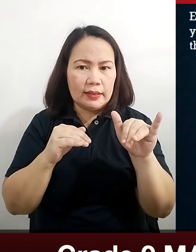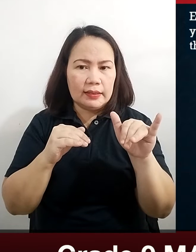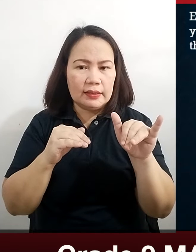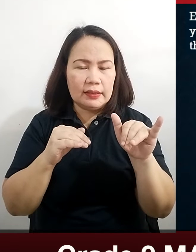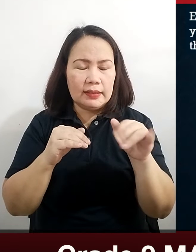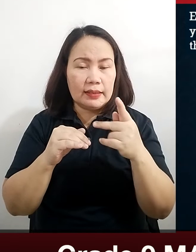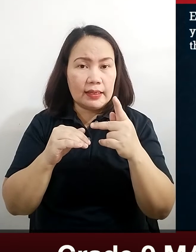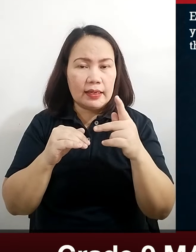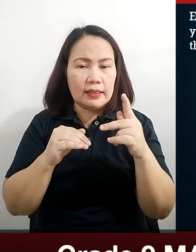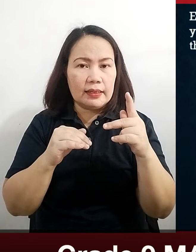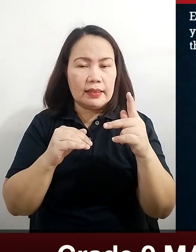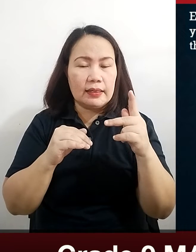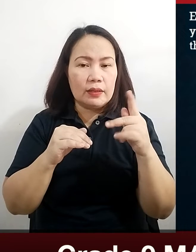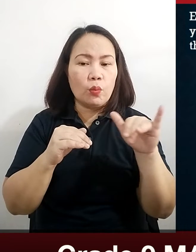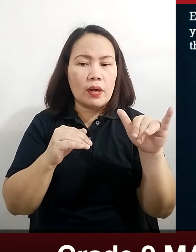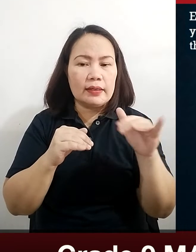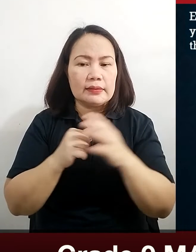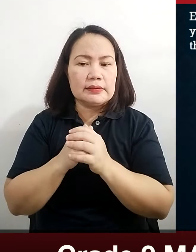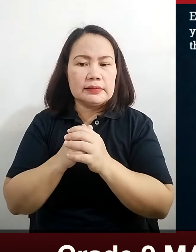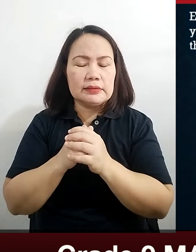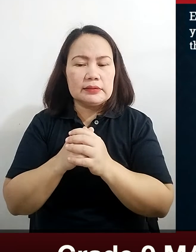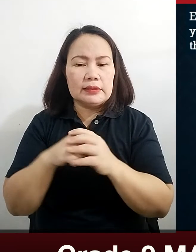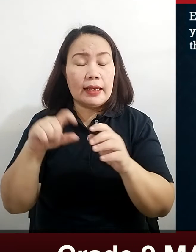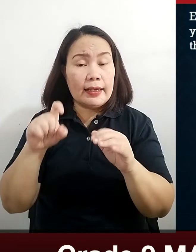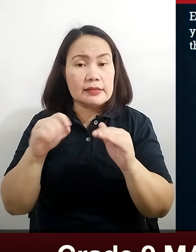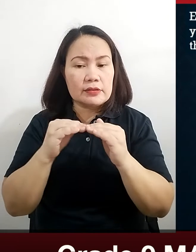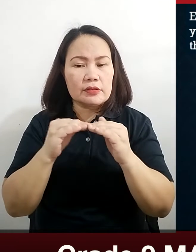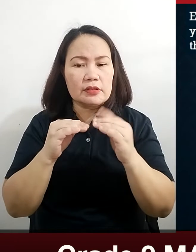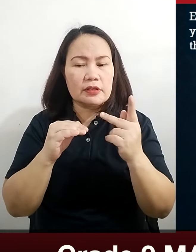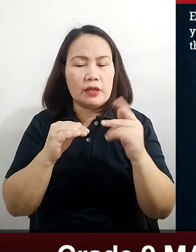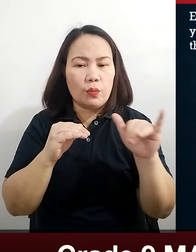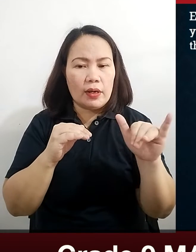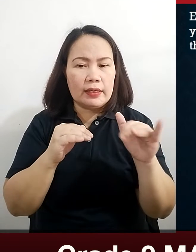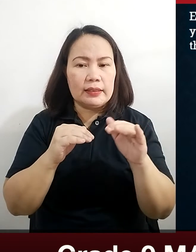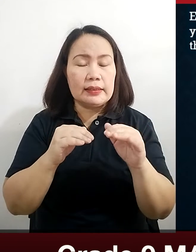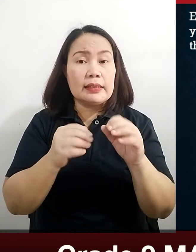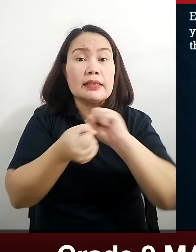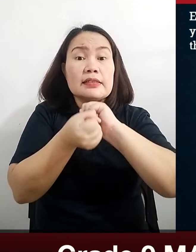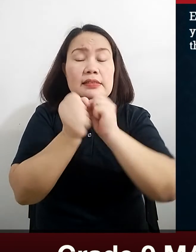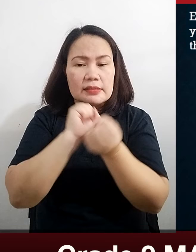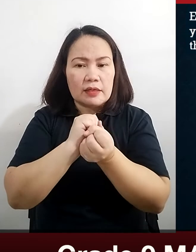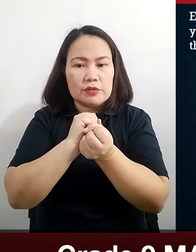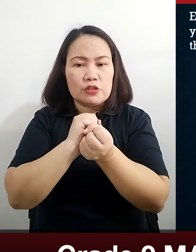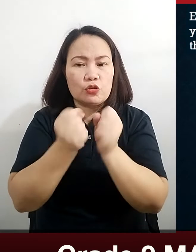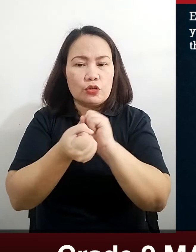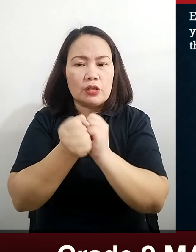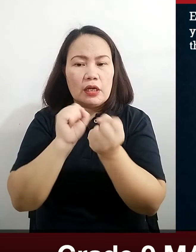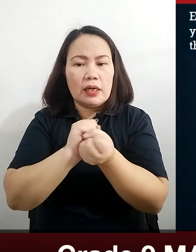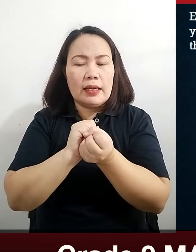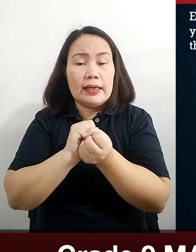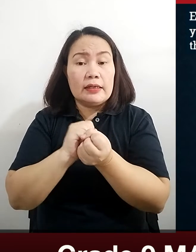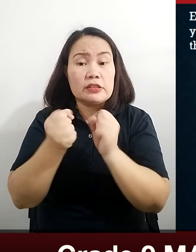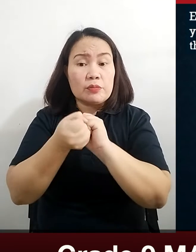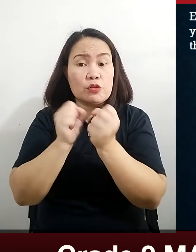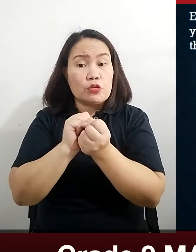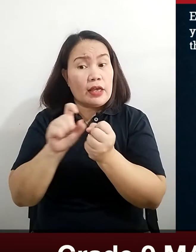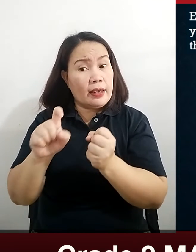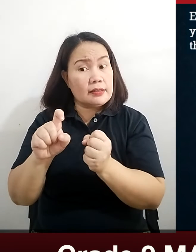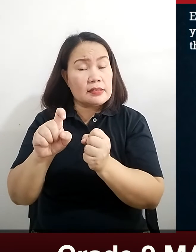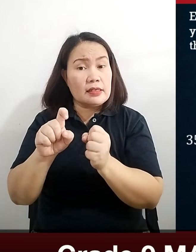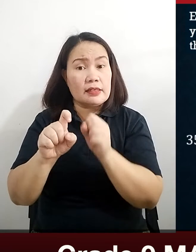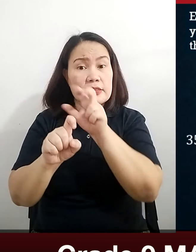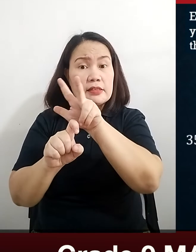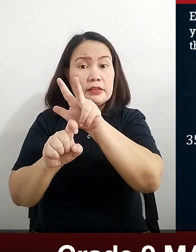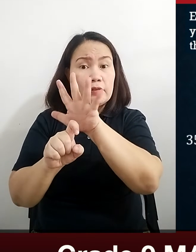ky. So, x varies directly as y. And then, substitute natin yung given natin. So, yung x natin